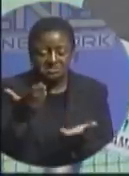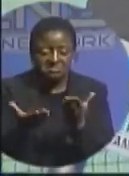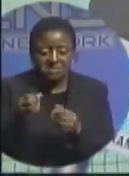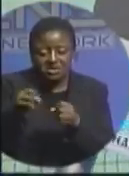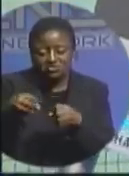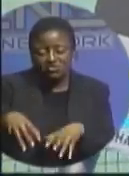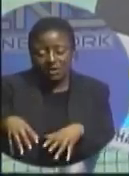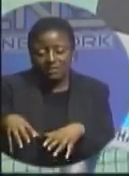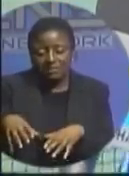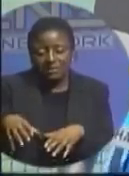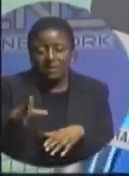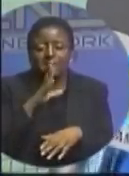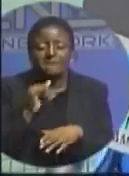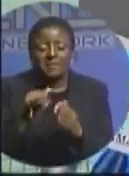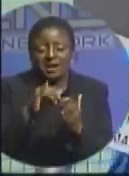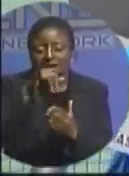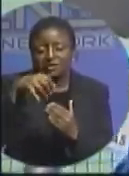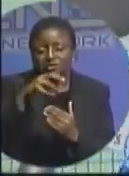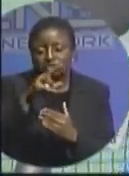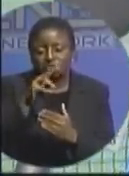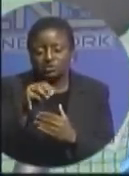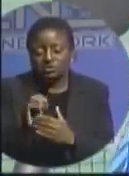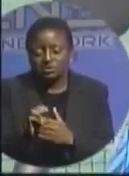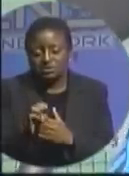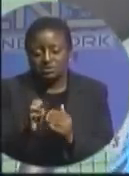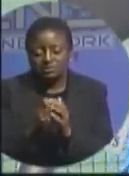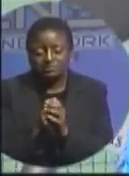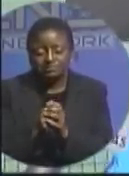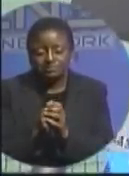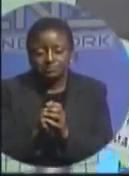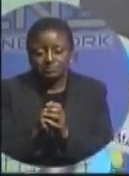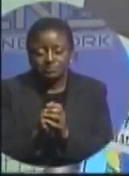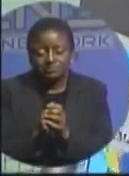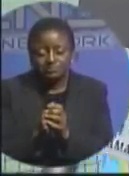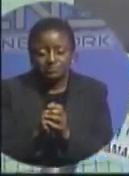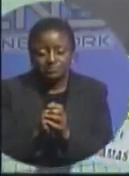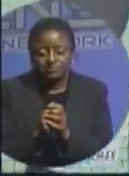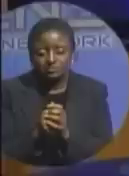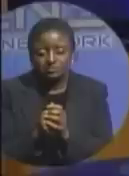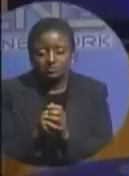as considerations of who we invite to that trials or that tryout at that time.